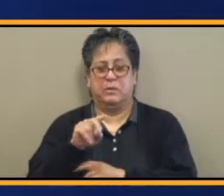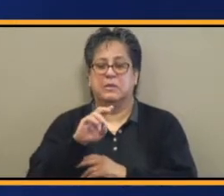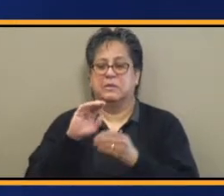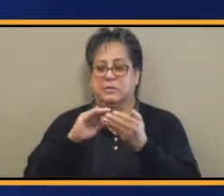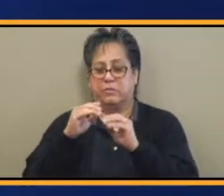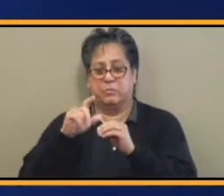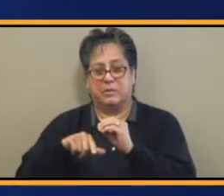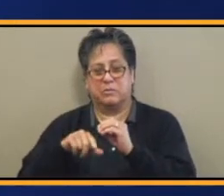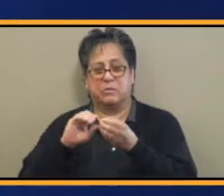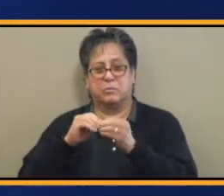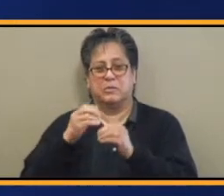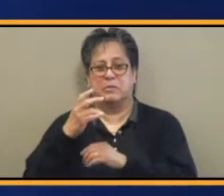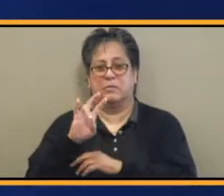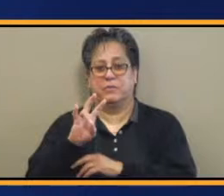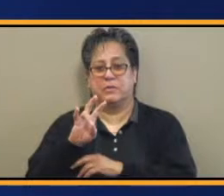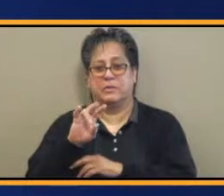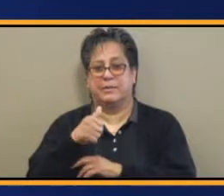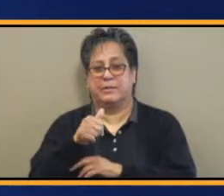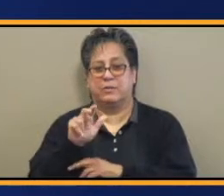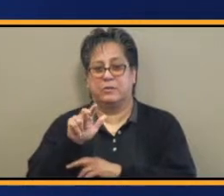El Paso, matter number